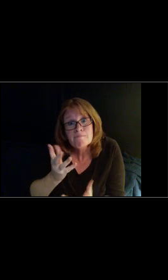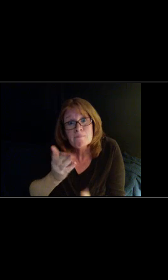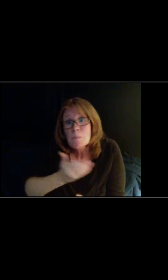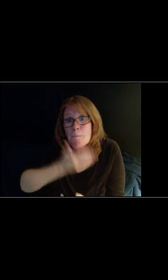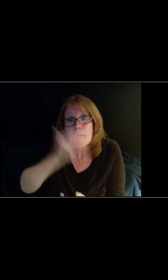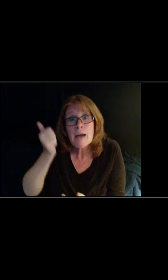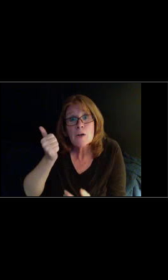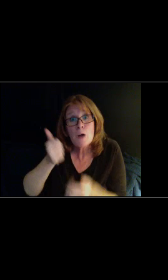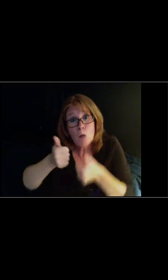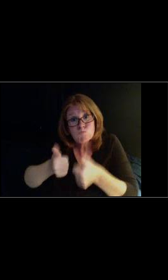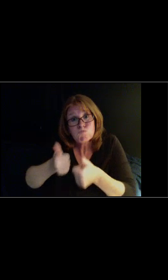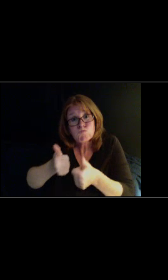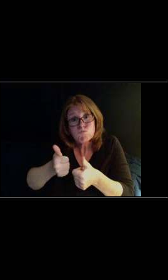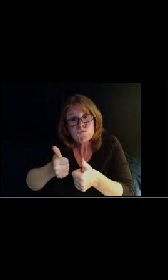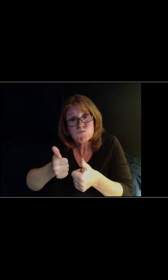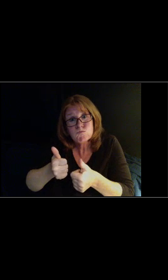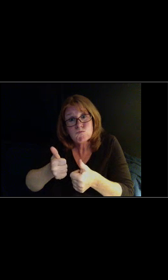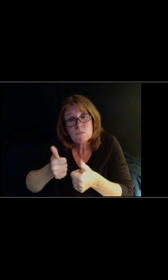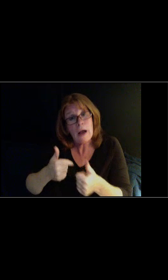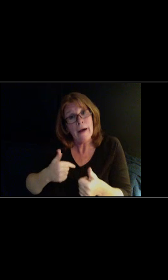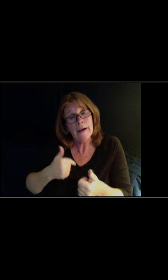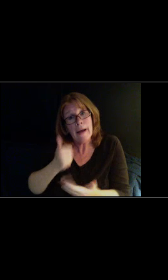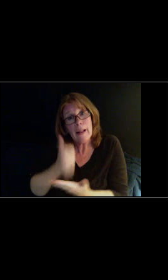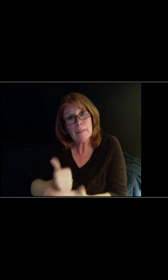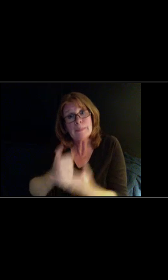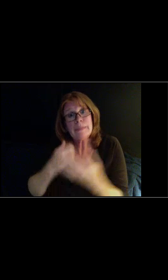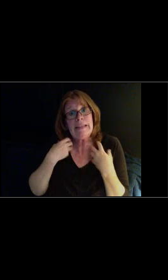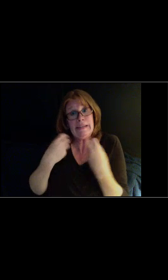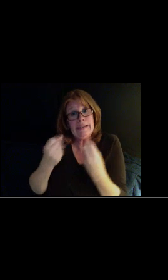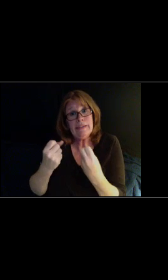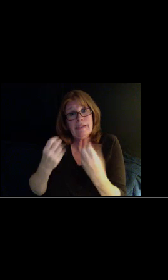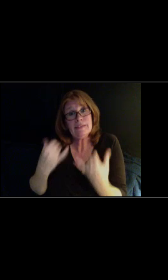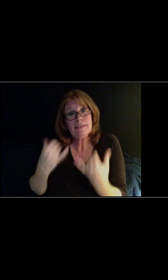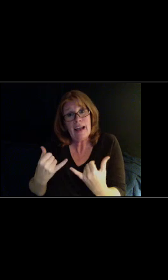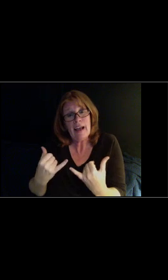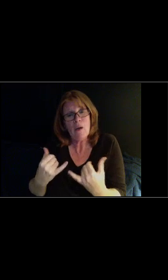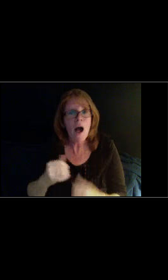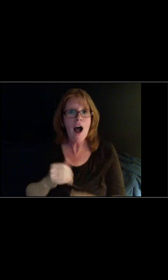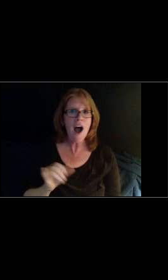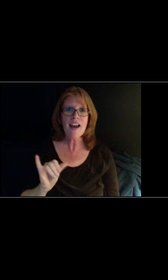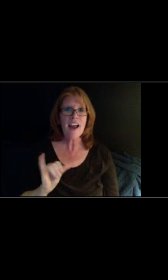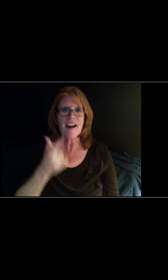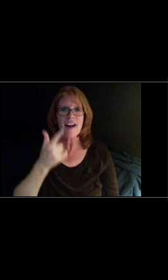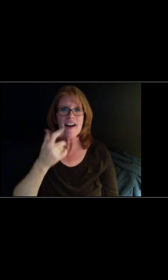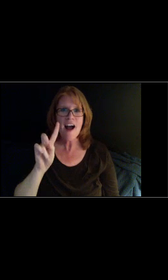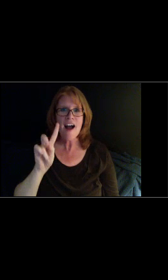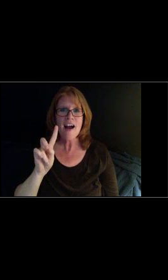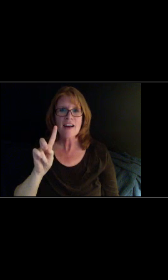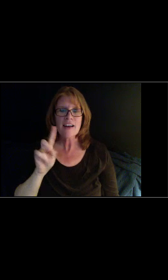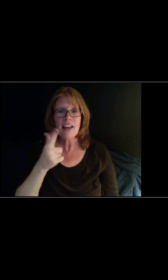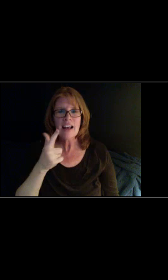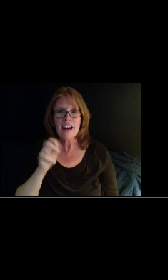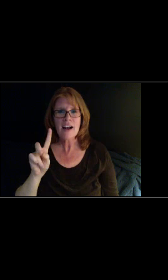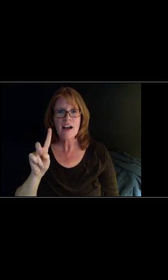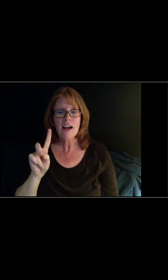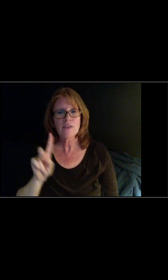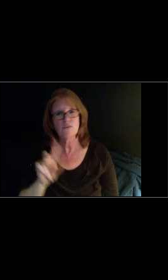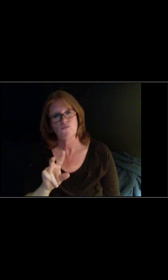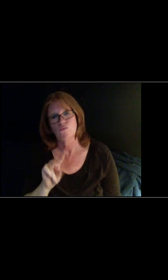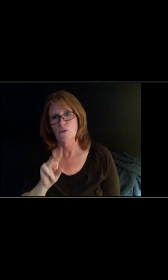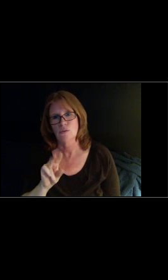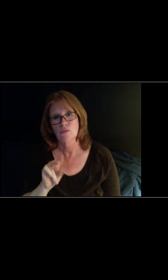particular medical profession is providing positive outcomes to their patients or that their patient is now